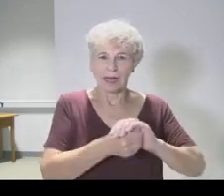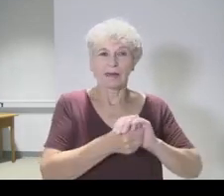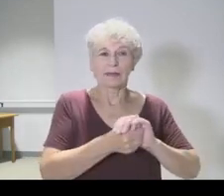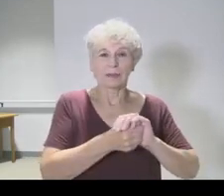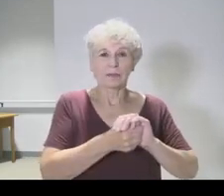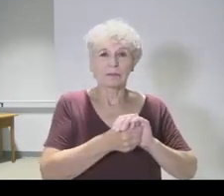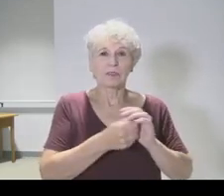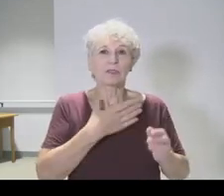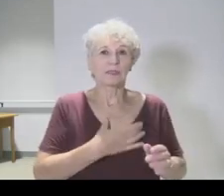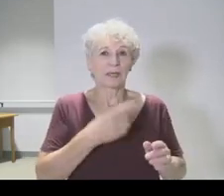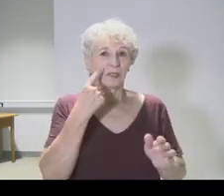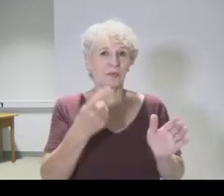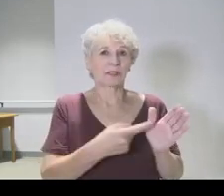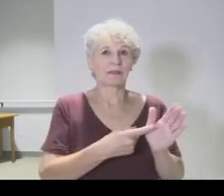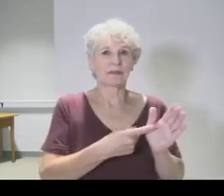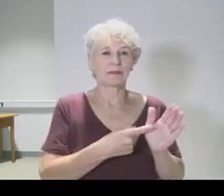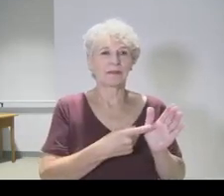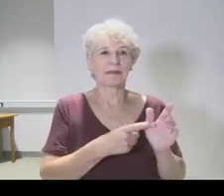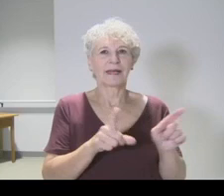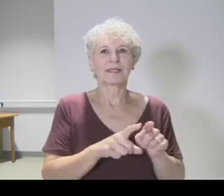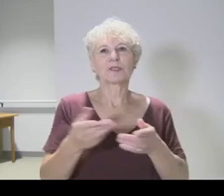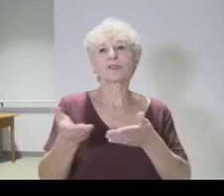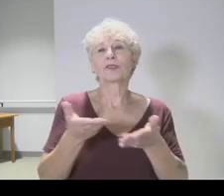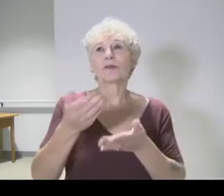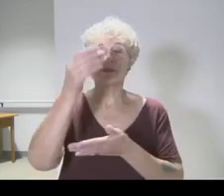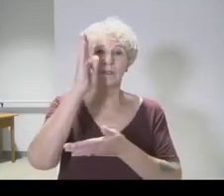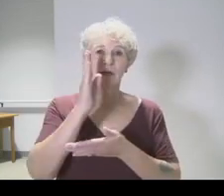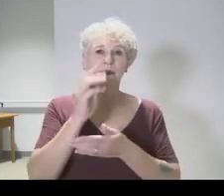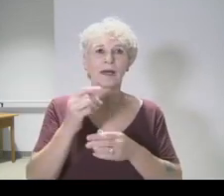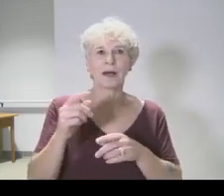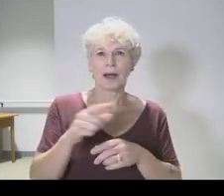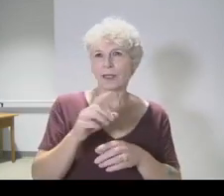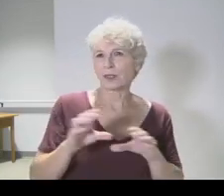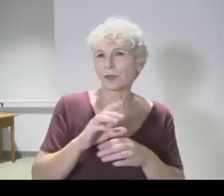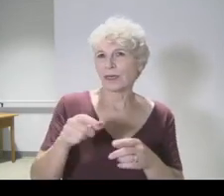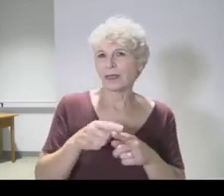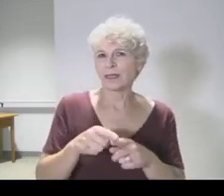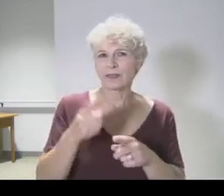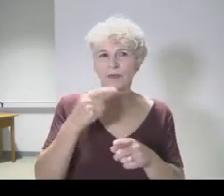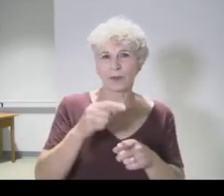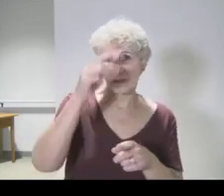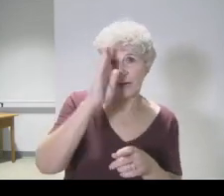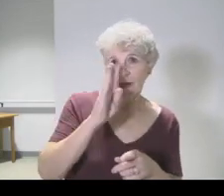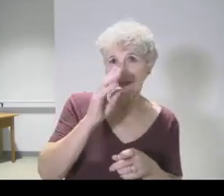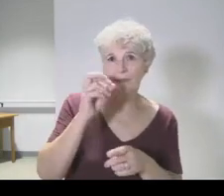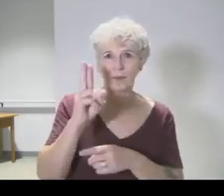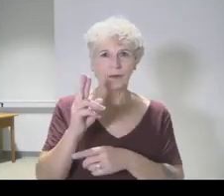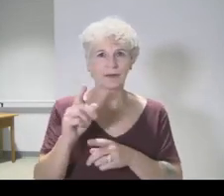abilities as service to God. Are you doing this, though, for God, or are you doing it for